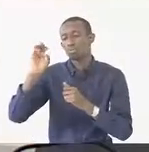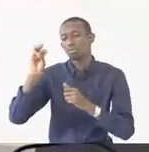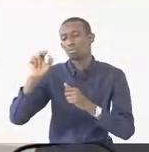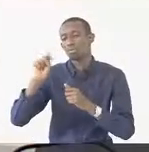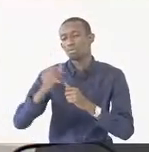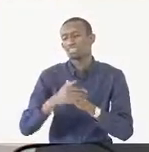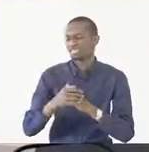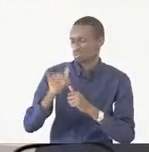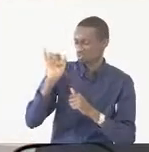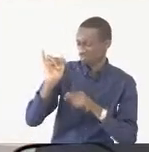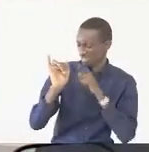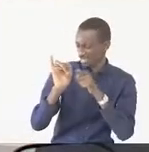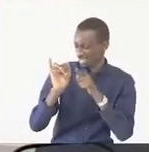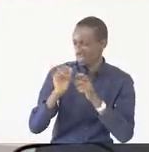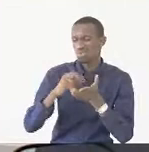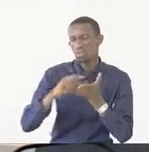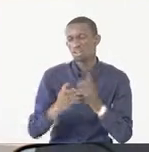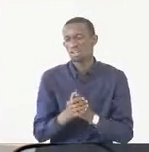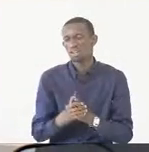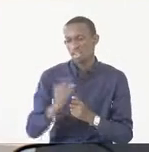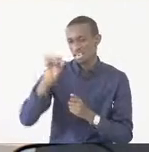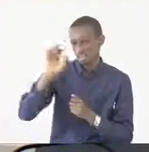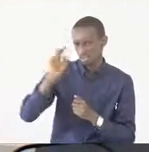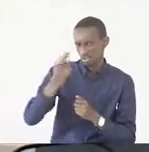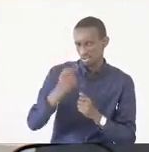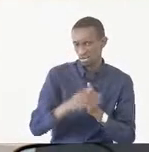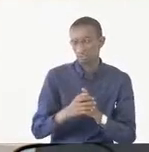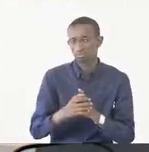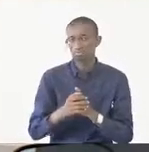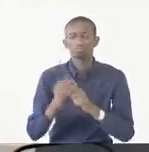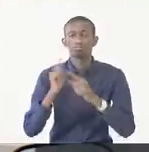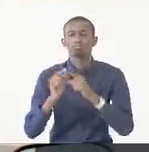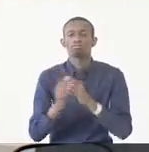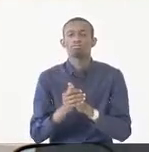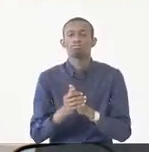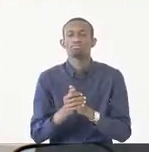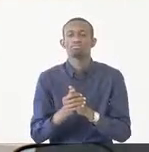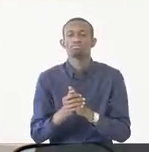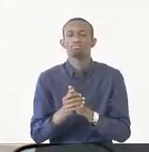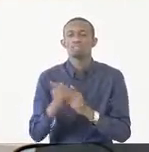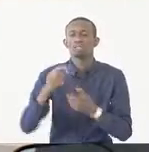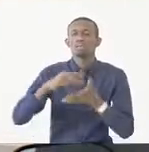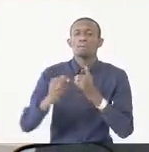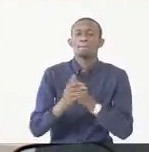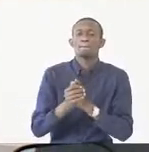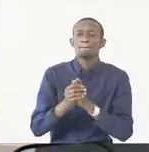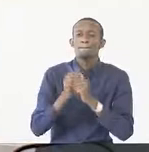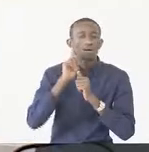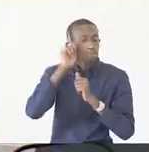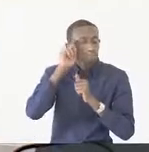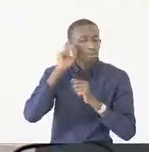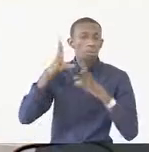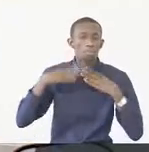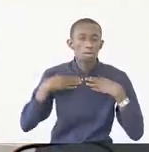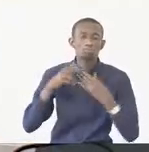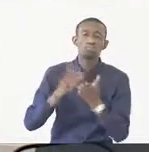be m1 v1 sine theta 1. Sine theta 1 here because this will be considered here. It will be considered as